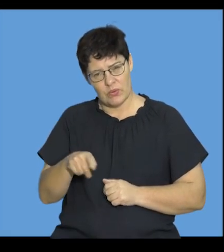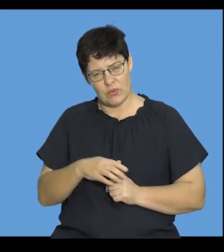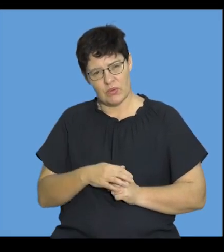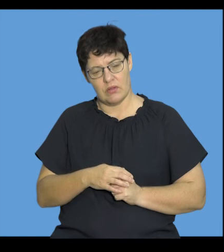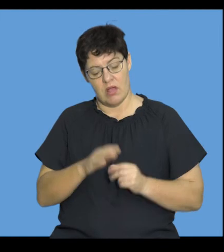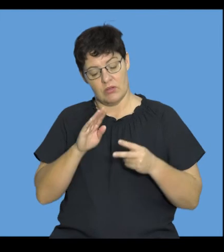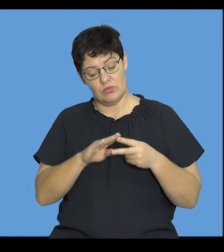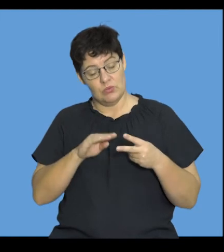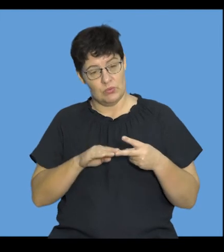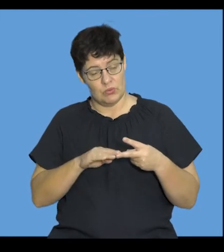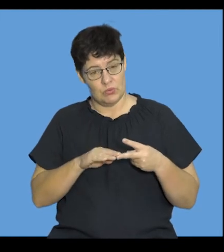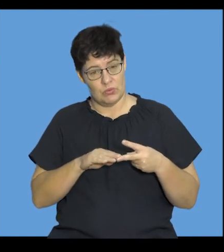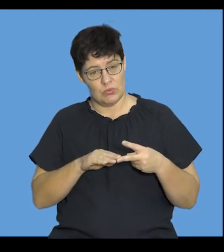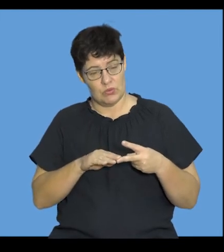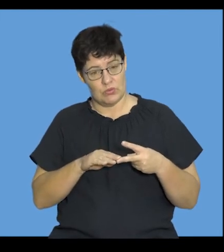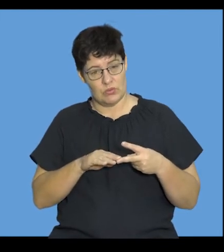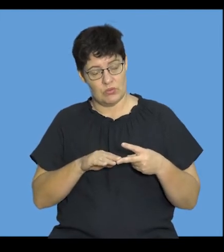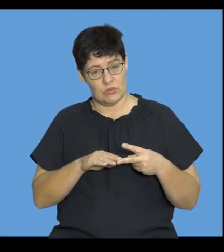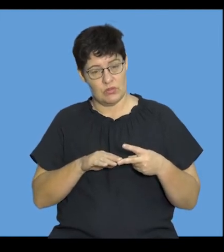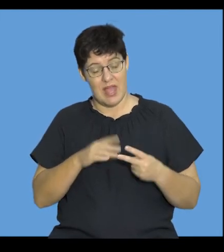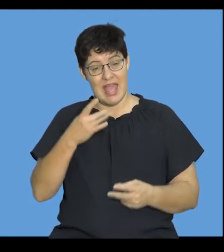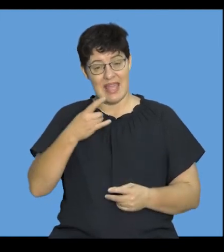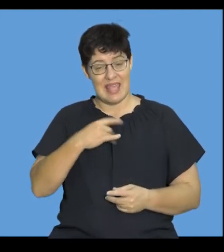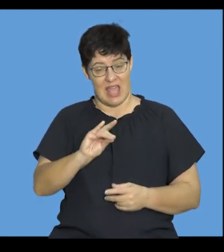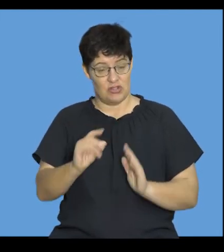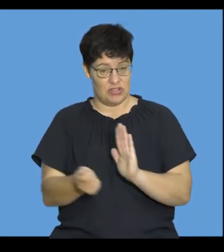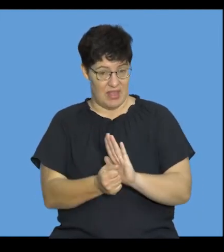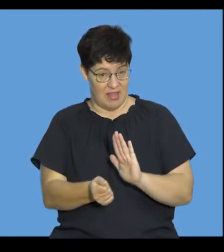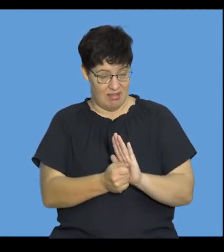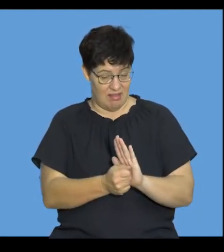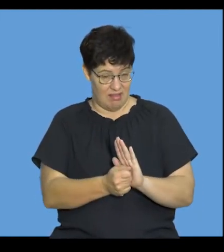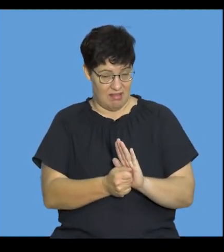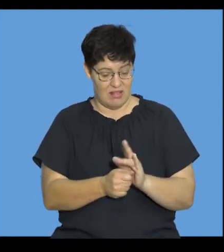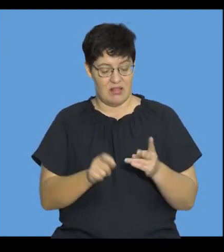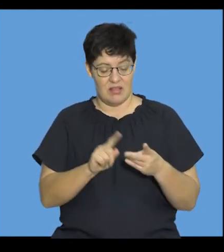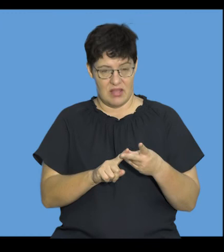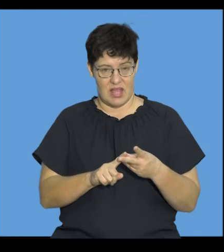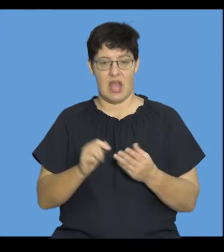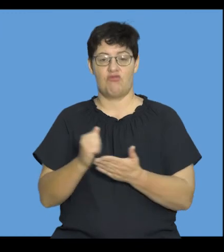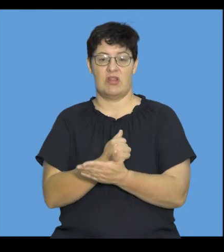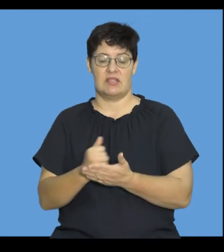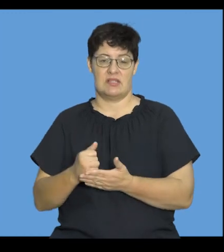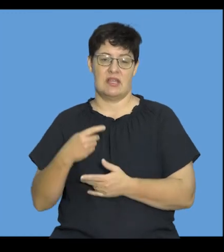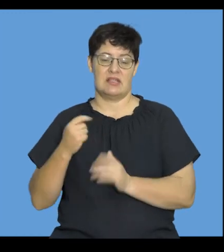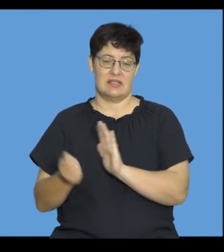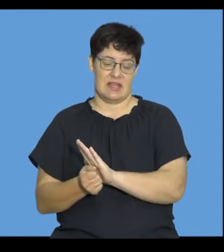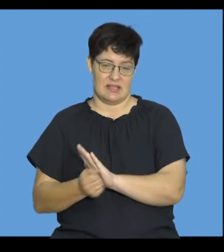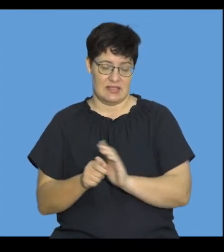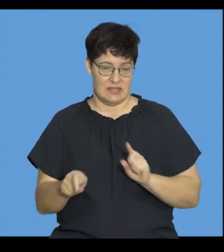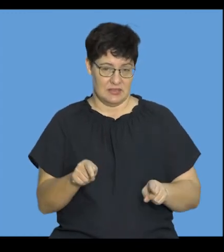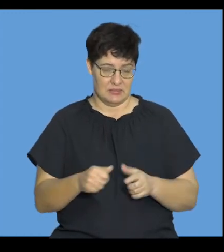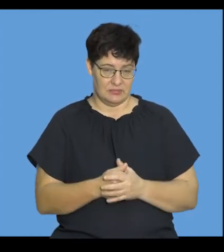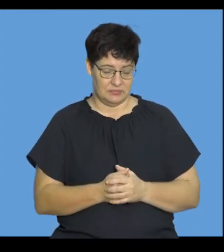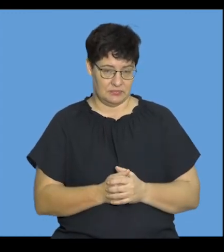on the two items, namely your cash sales and your credit sales. The